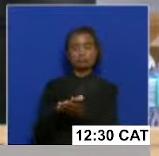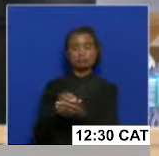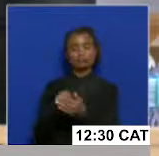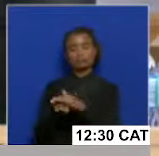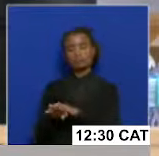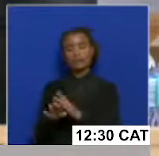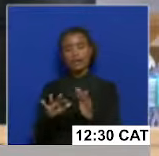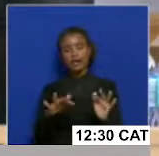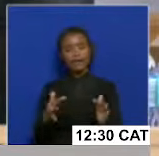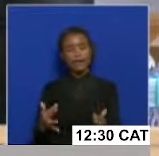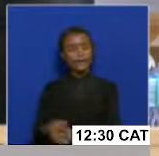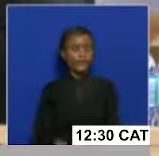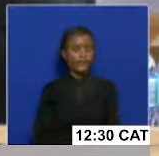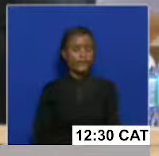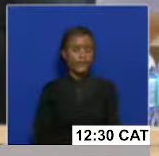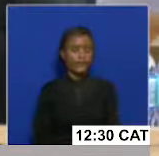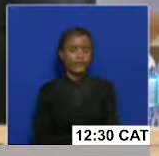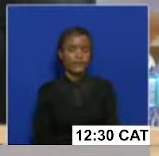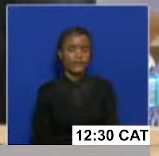Because